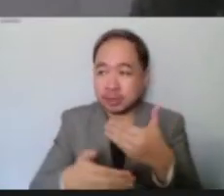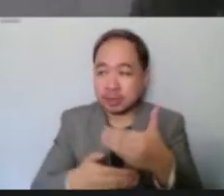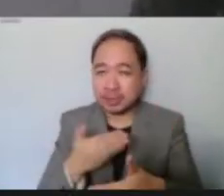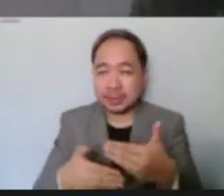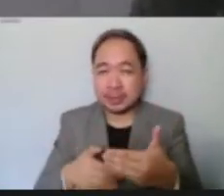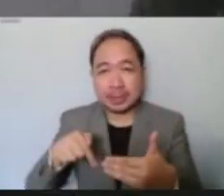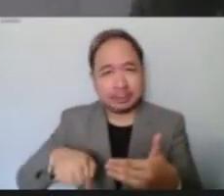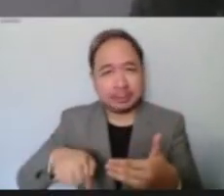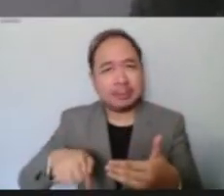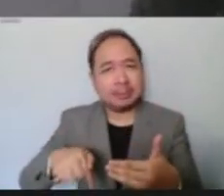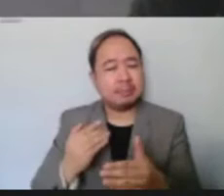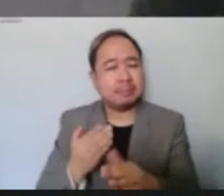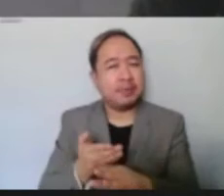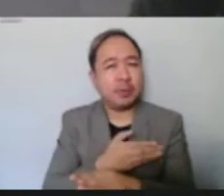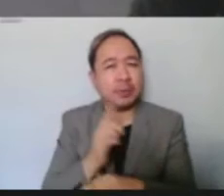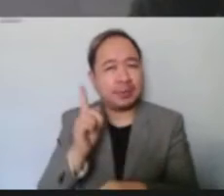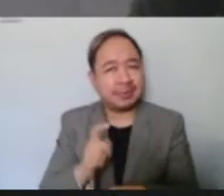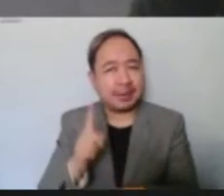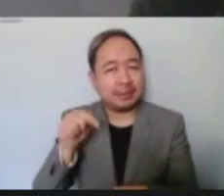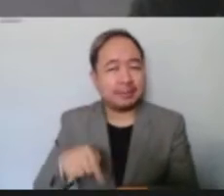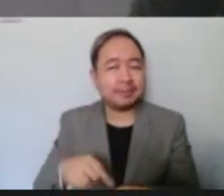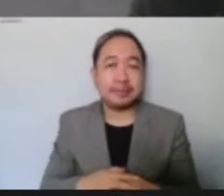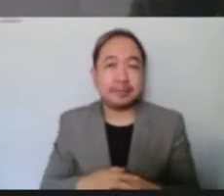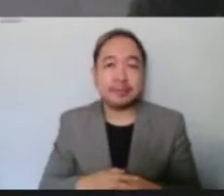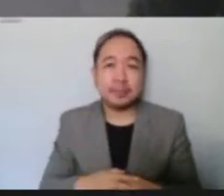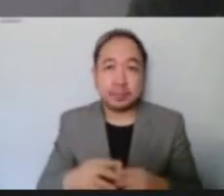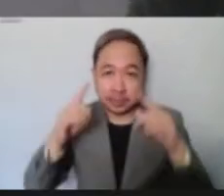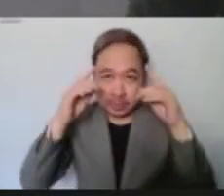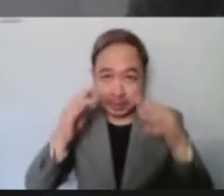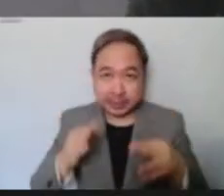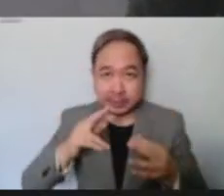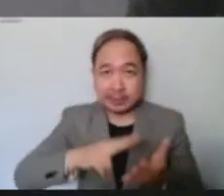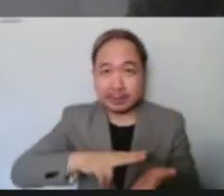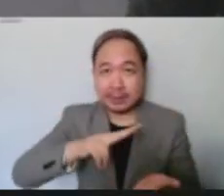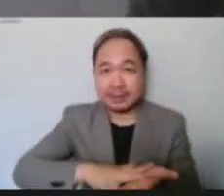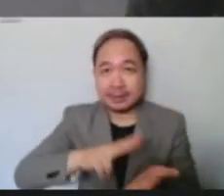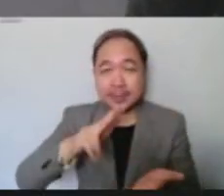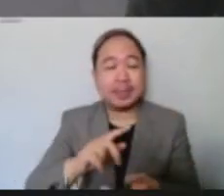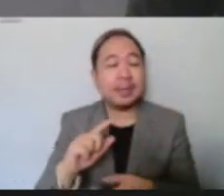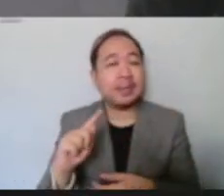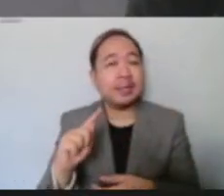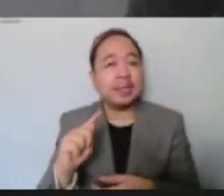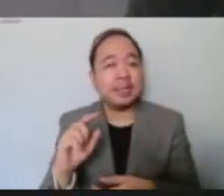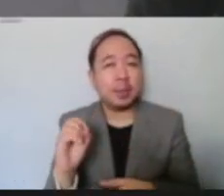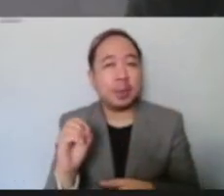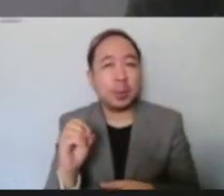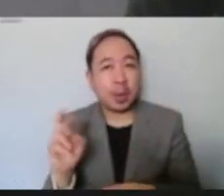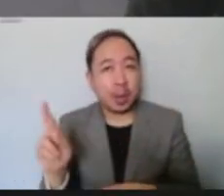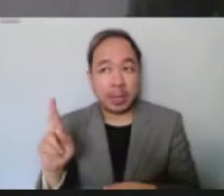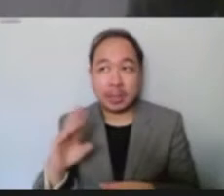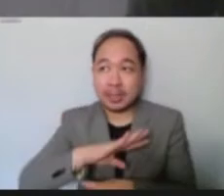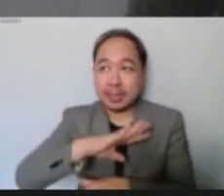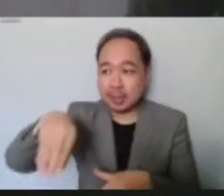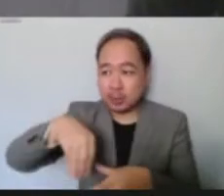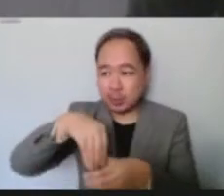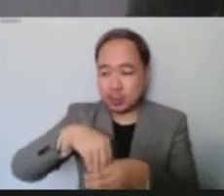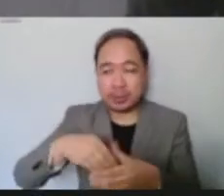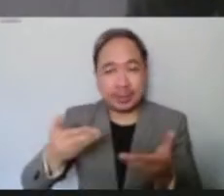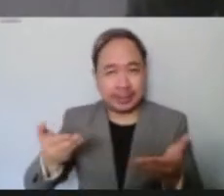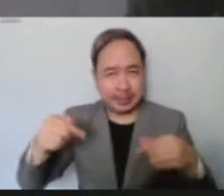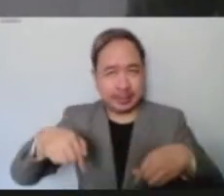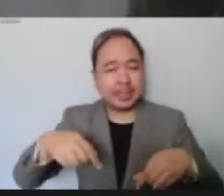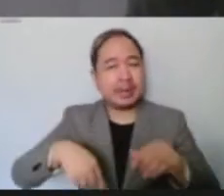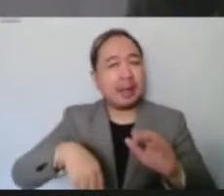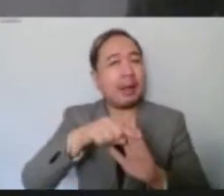commencing with the decision on the adoption of the tur incorporated into this agenda item and the